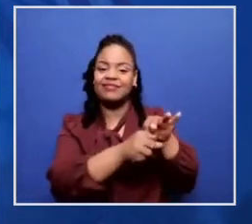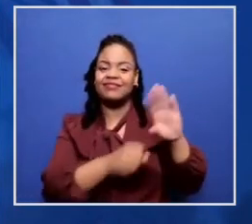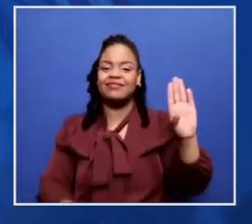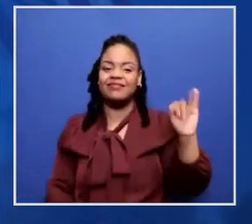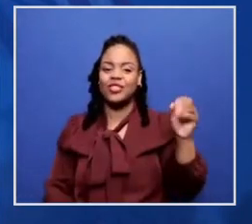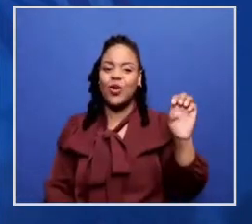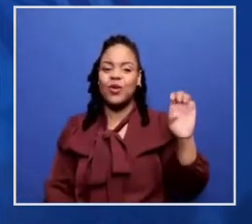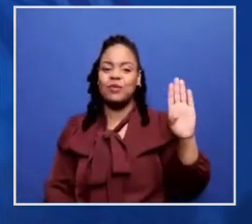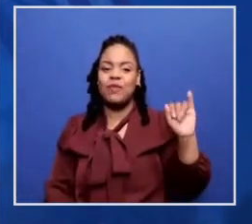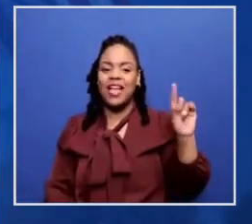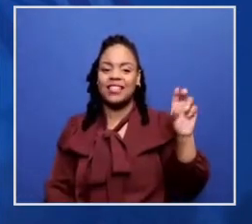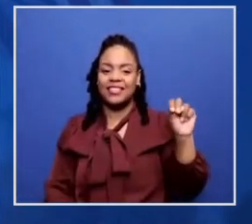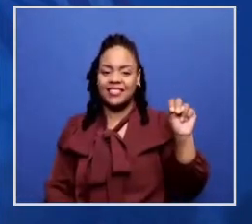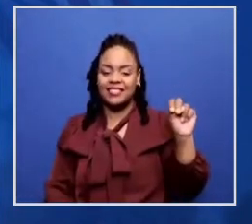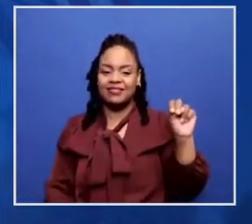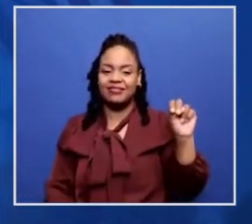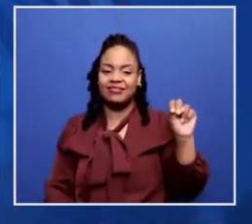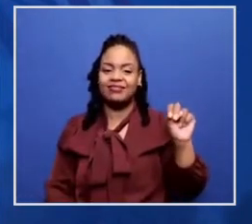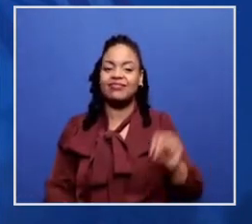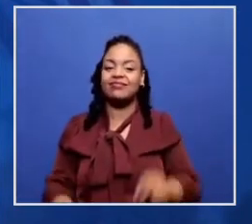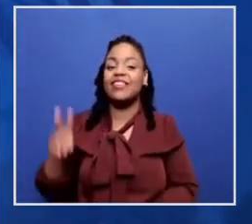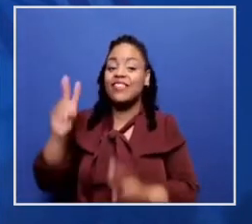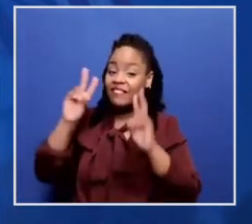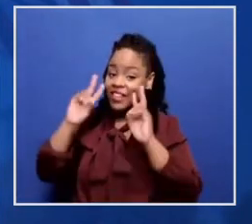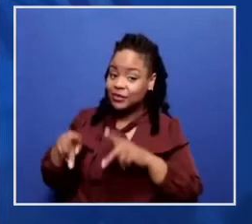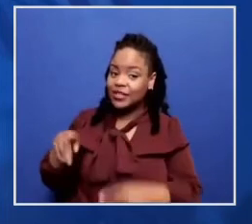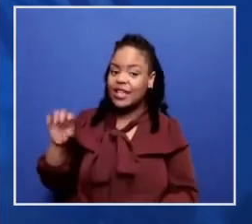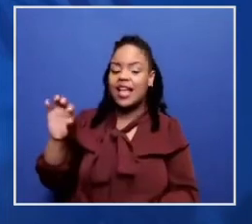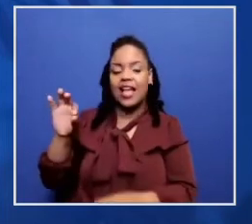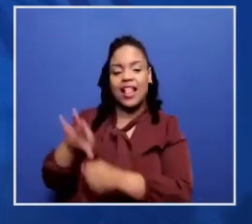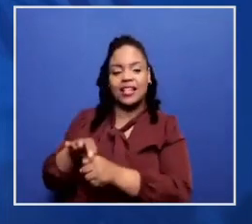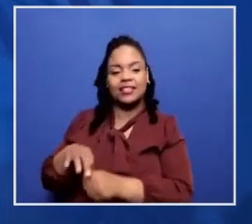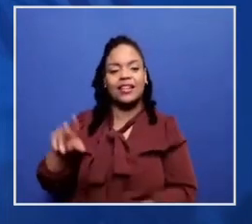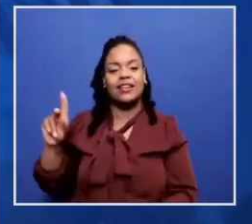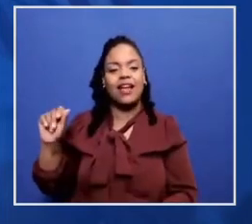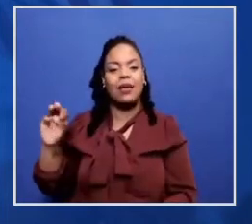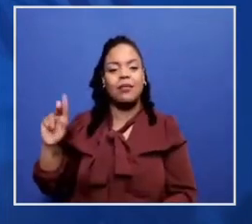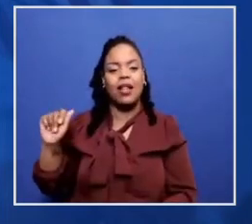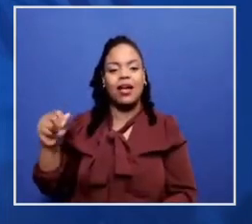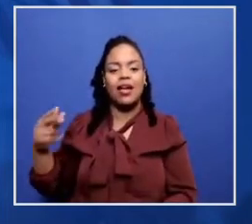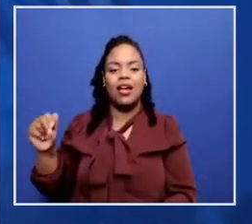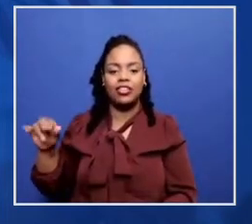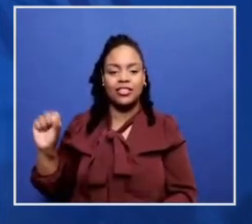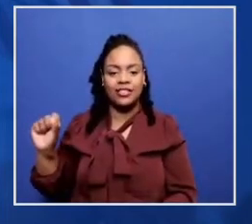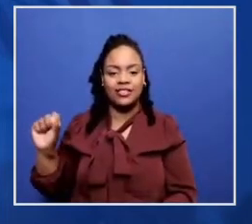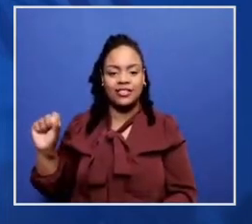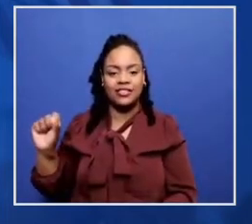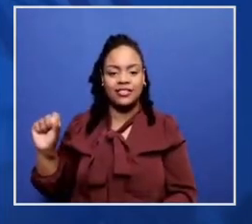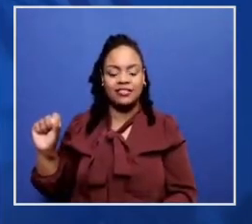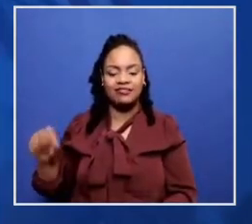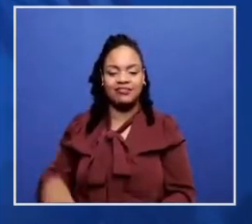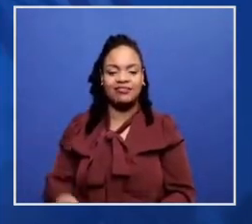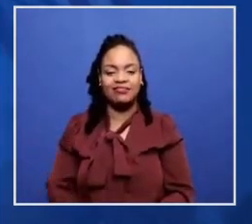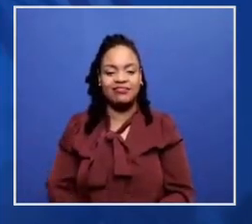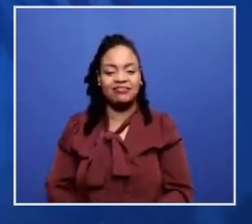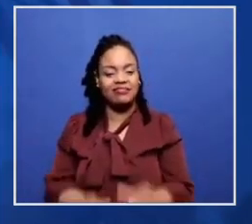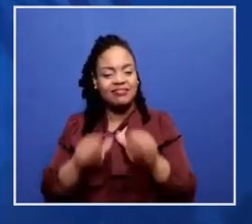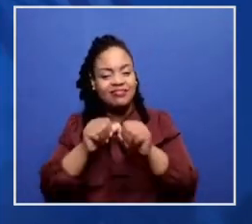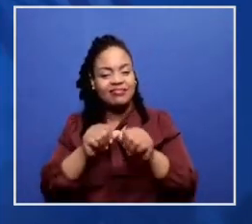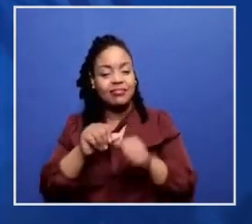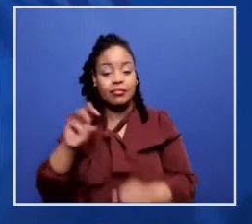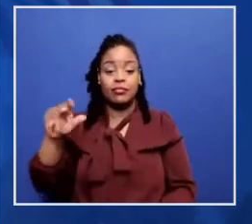Harris. Congratulations, and may Martin Luther King Jr.'s dream continue to be our dream.